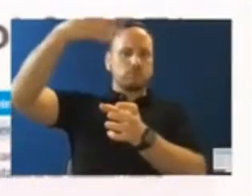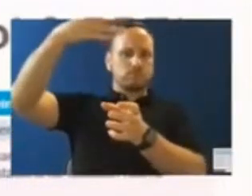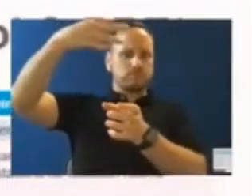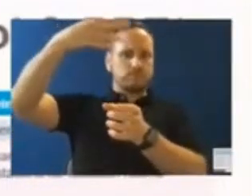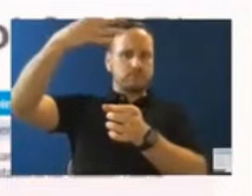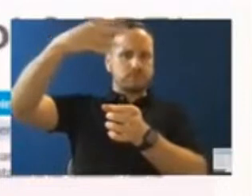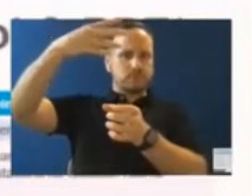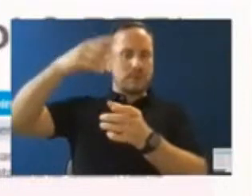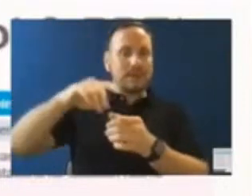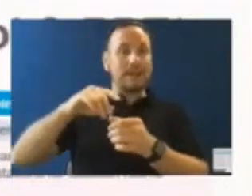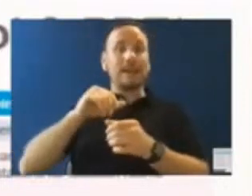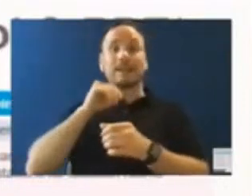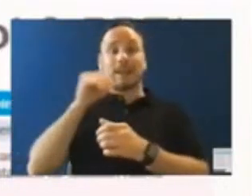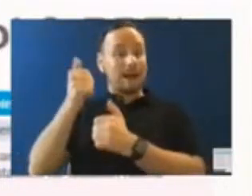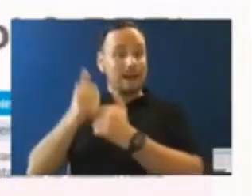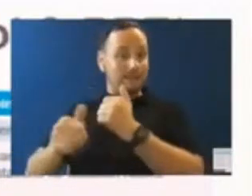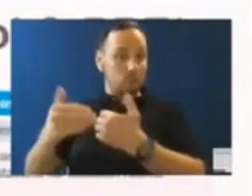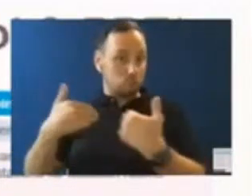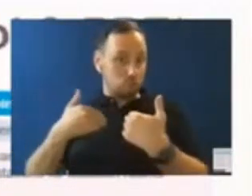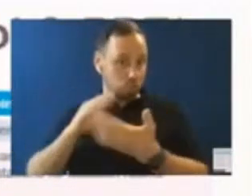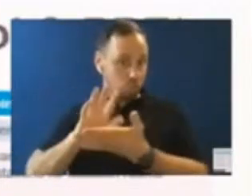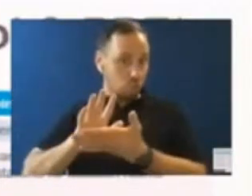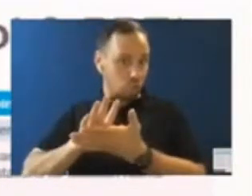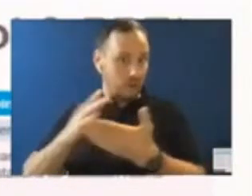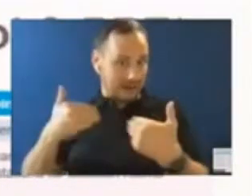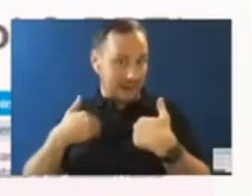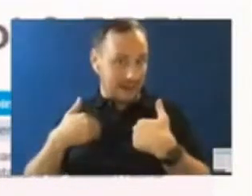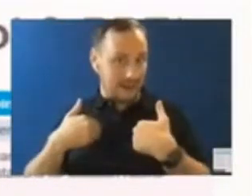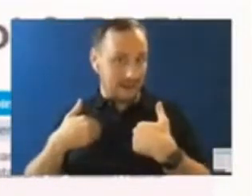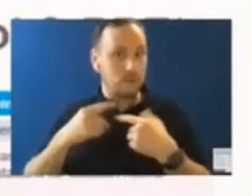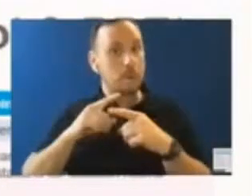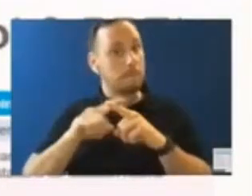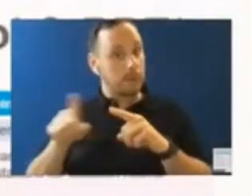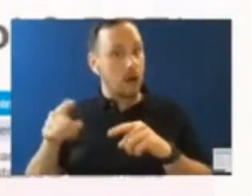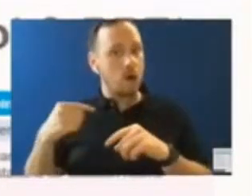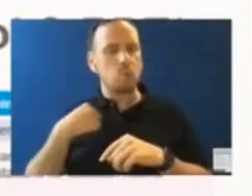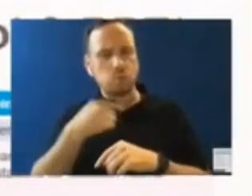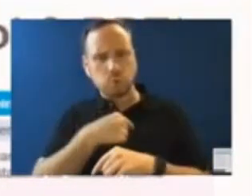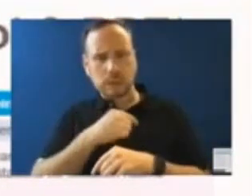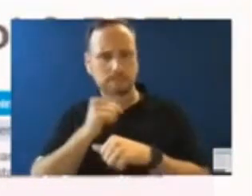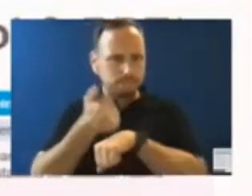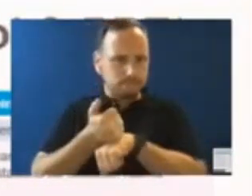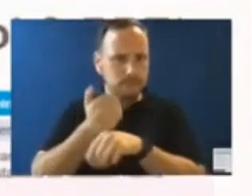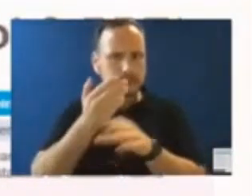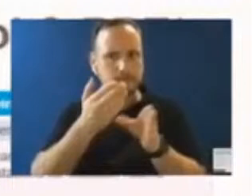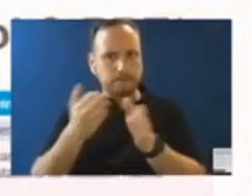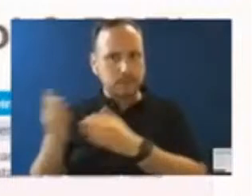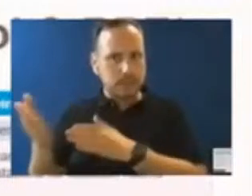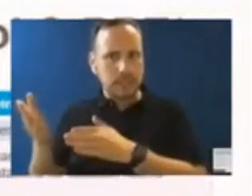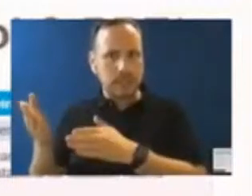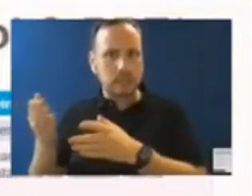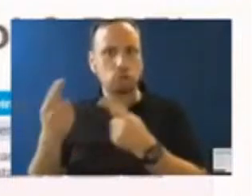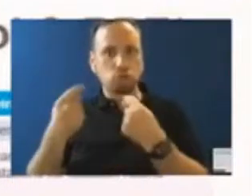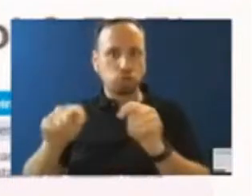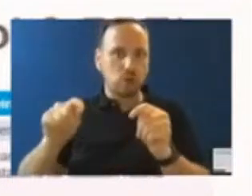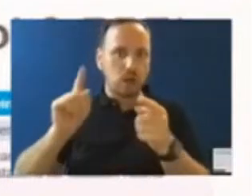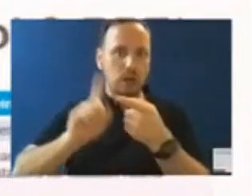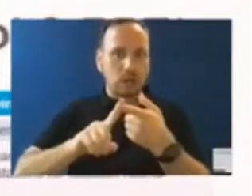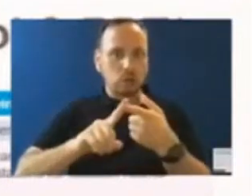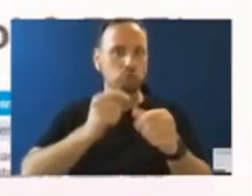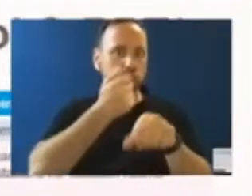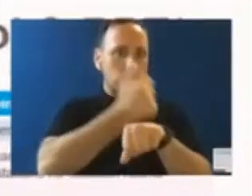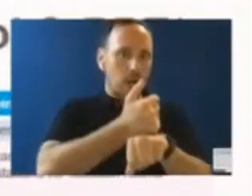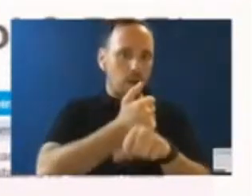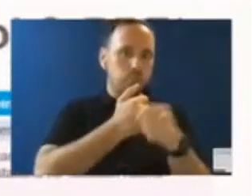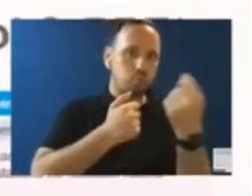bottle filler station, but we do have an initiative underway that we are going to try to get at least 1 or 2 of